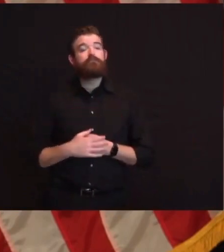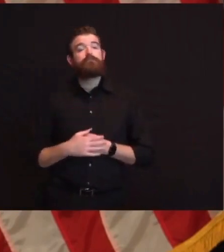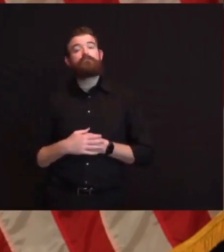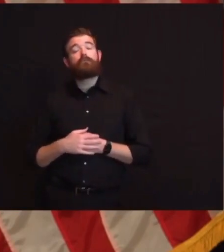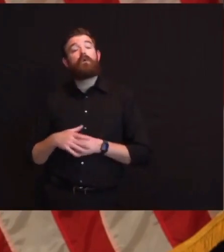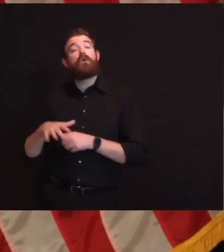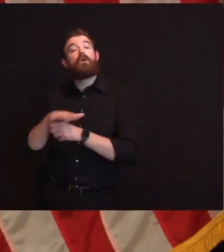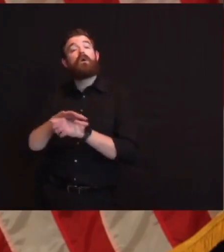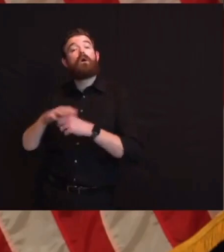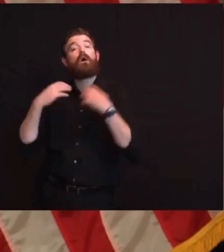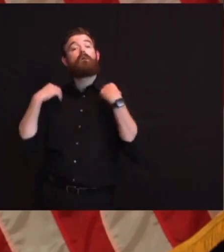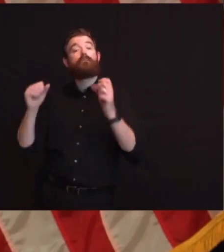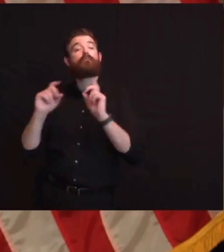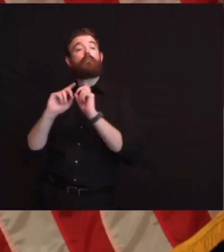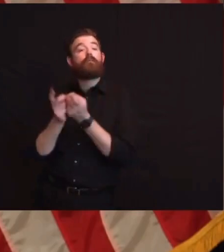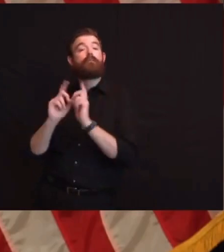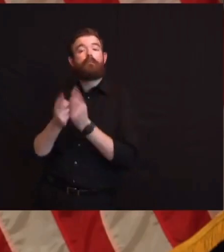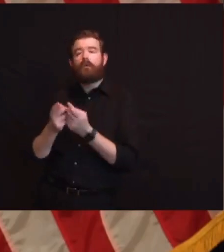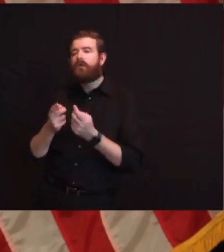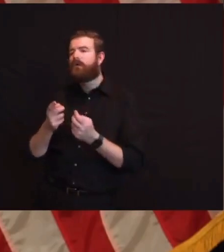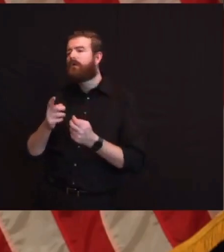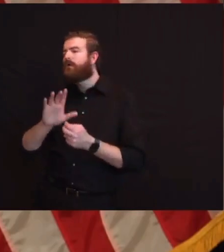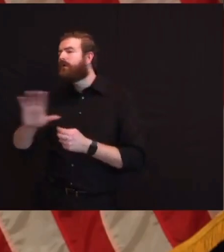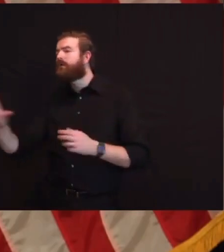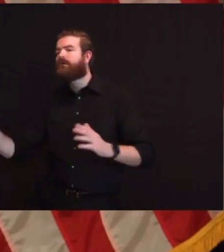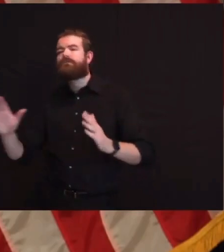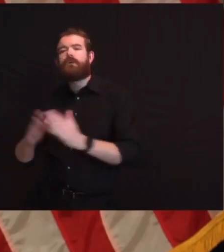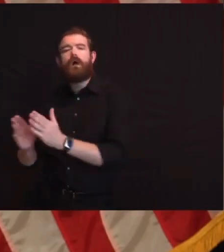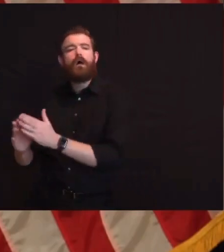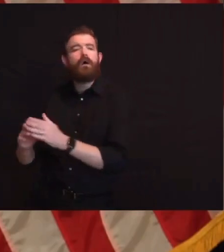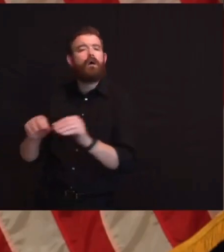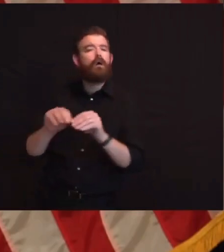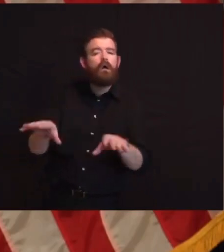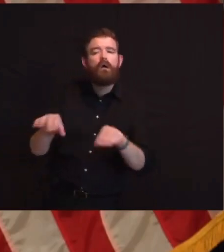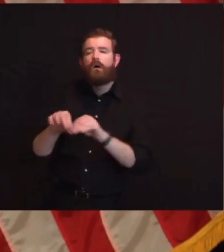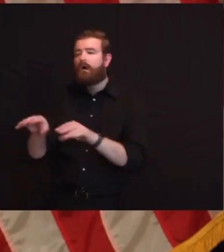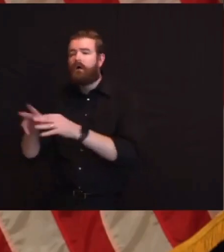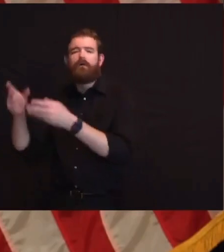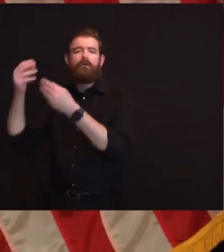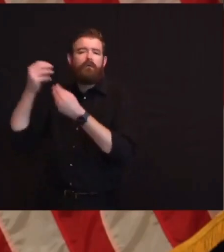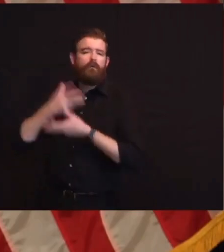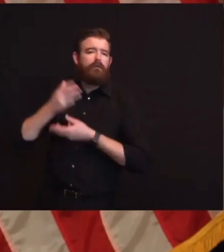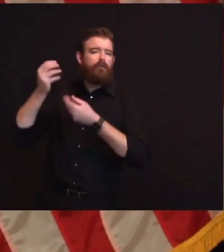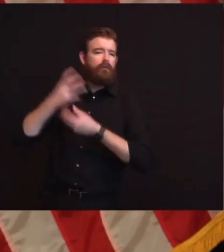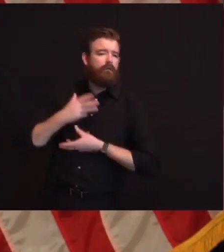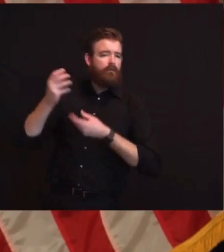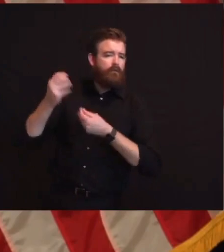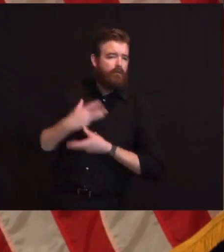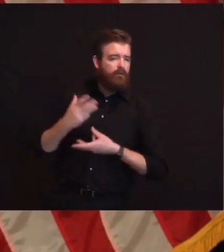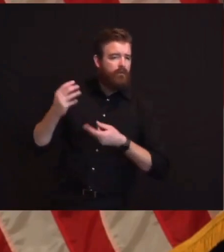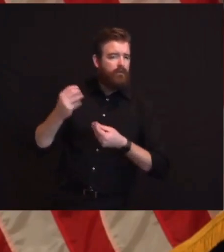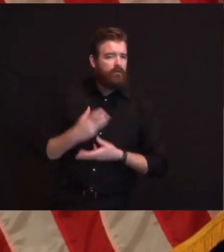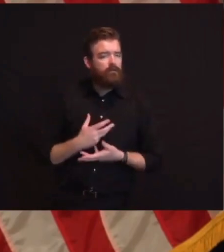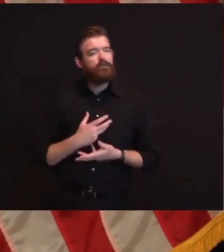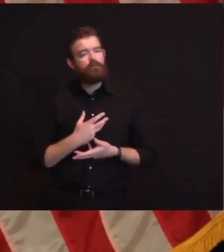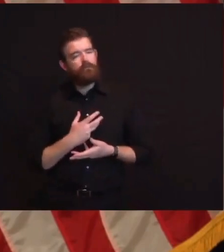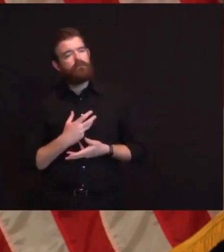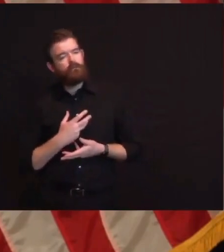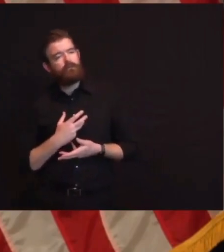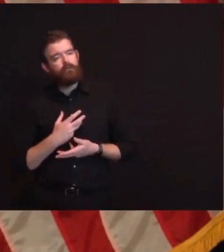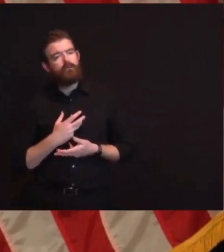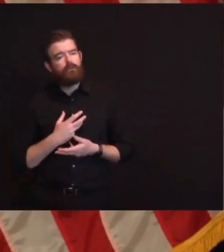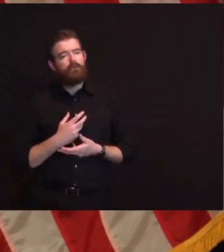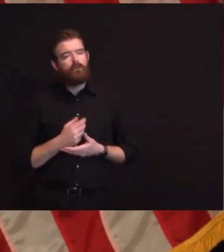that are occurring throughout the state, there are a lot of expected clusters that we're seeing. We're seeing small